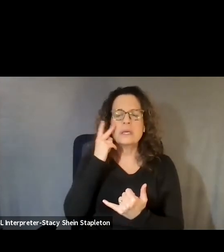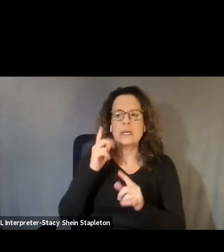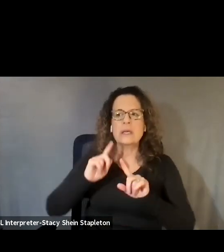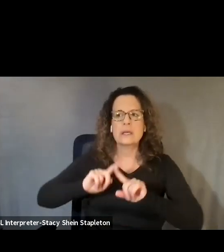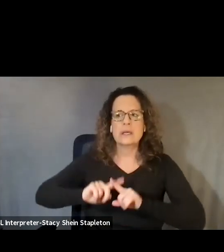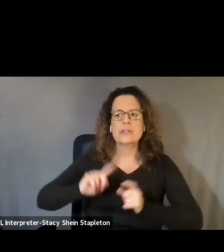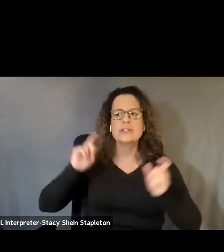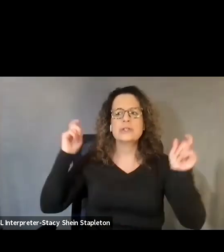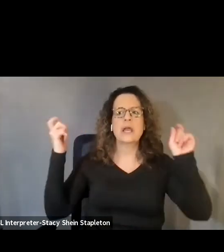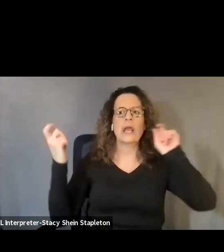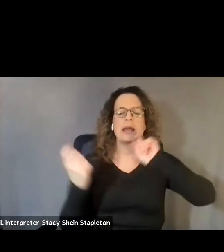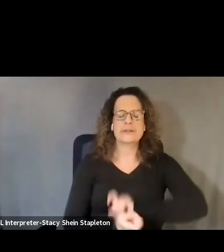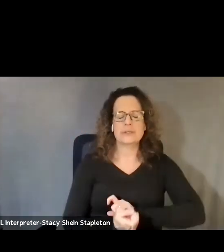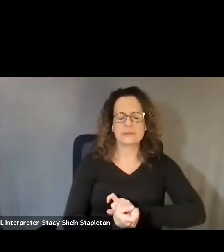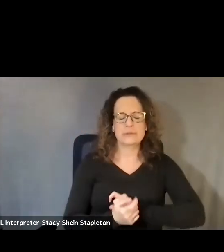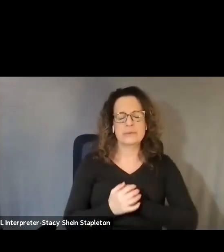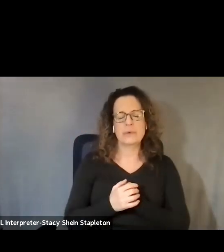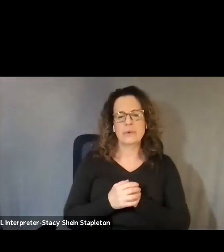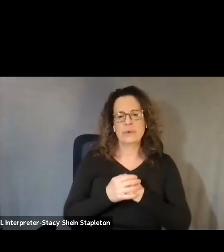trajectory of one wherein